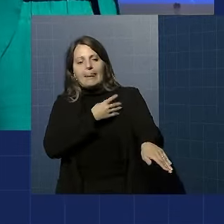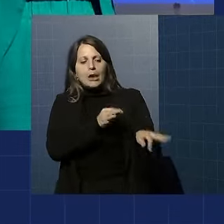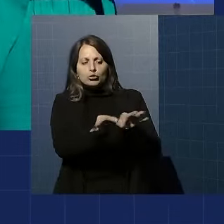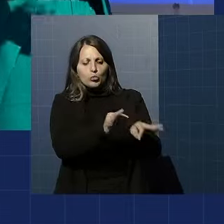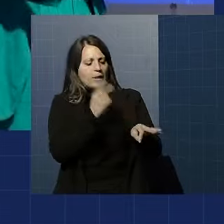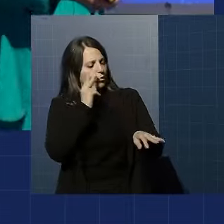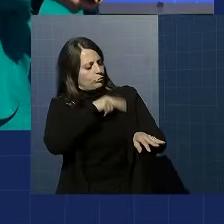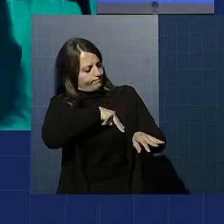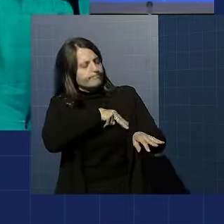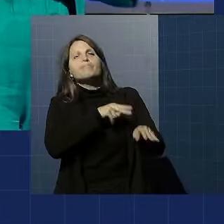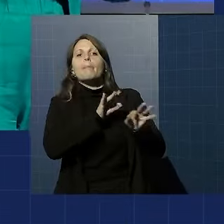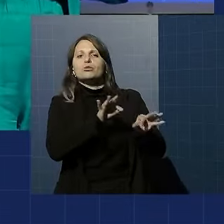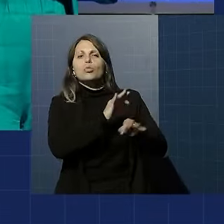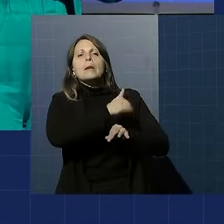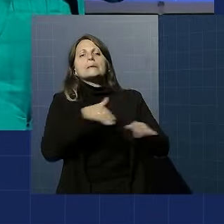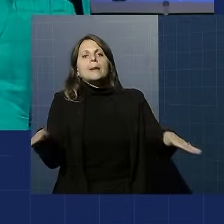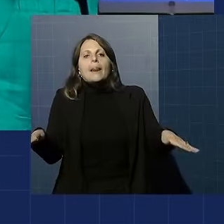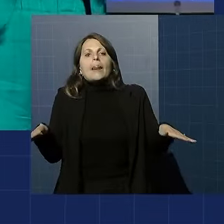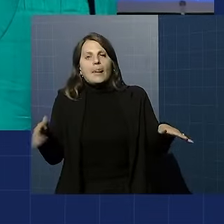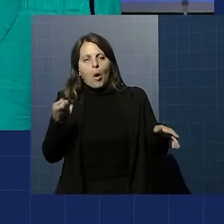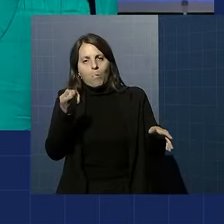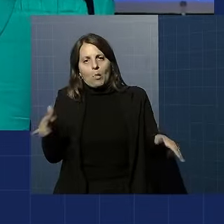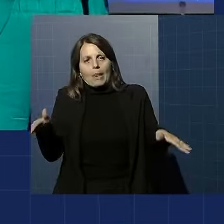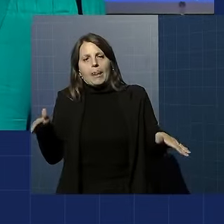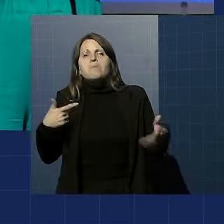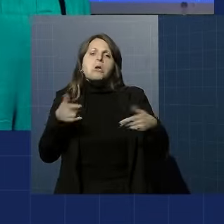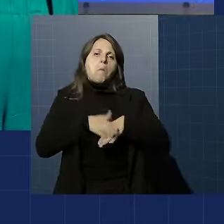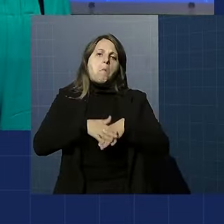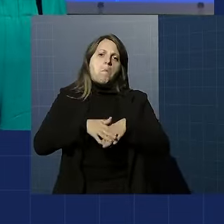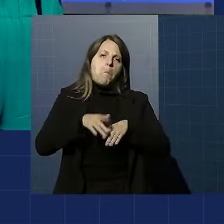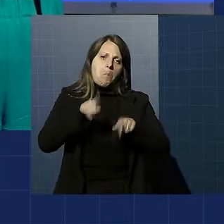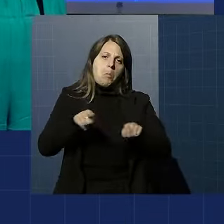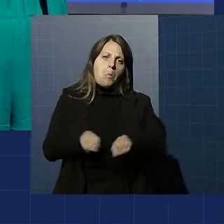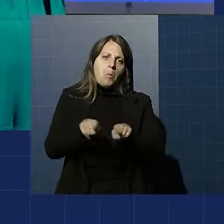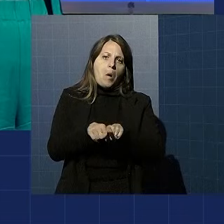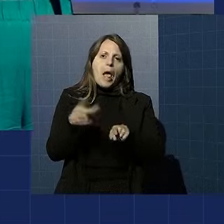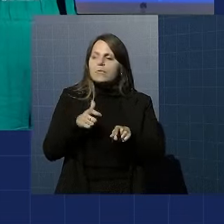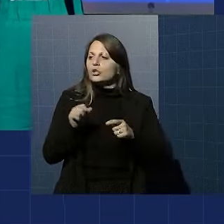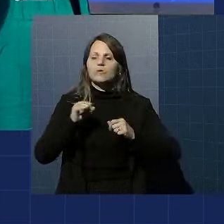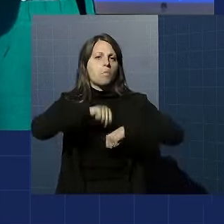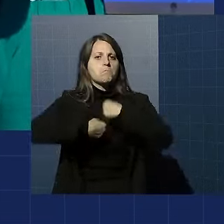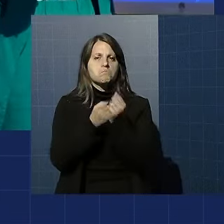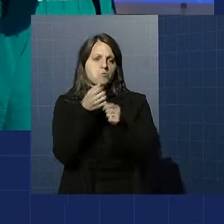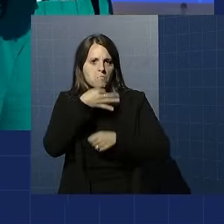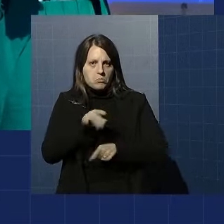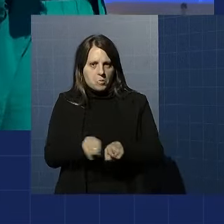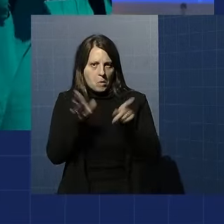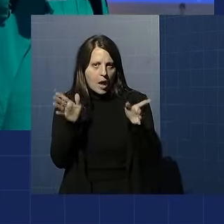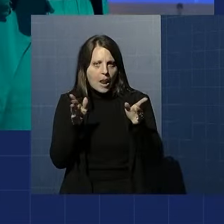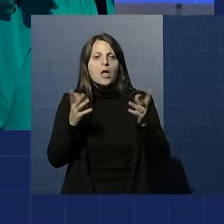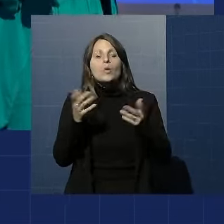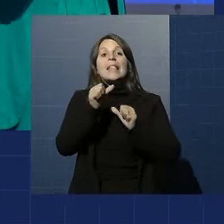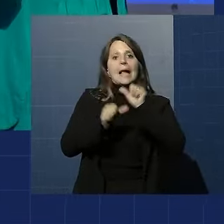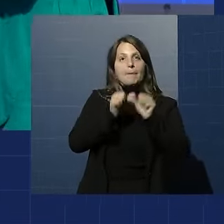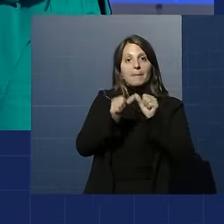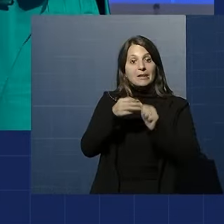harm me in still using the arm in the same capacity. So this is something that we always need to have a little bit also as a reflection. It's not because we